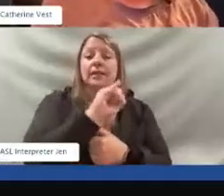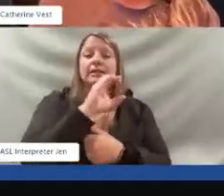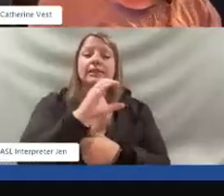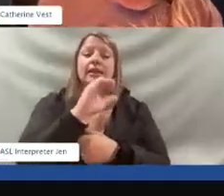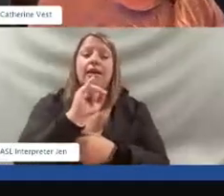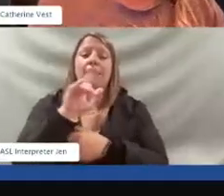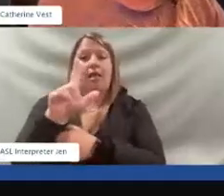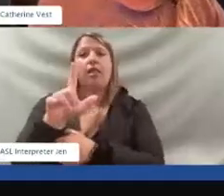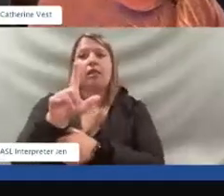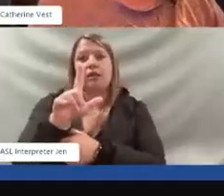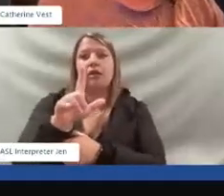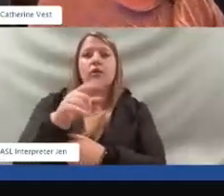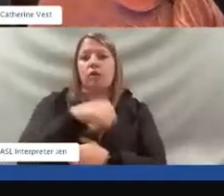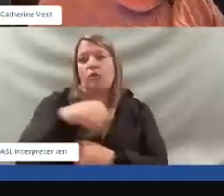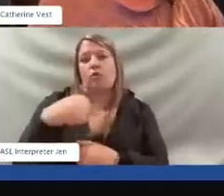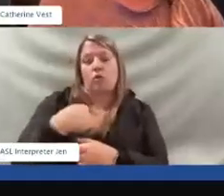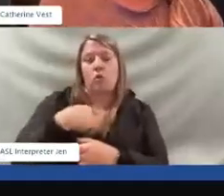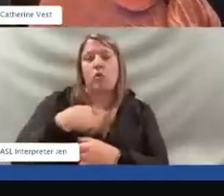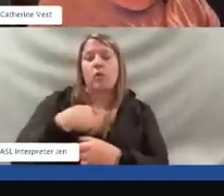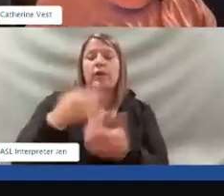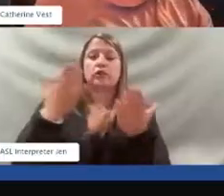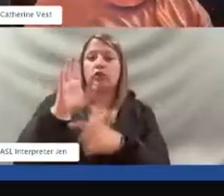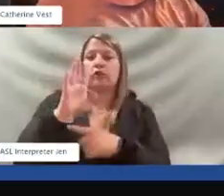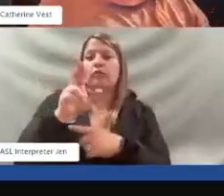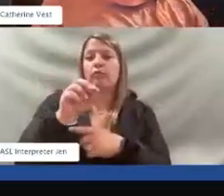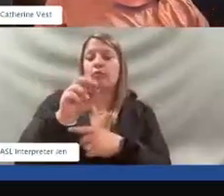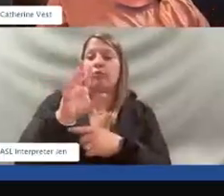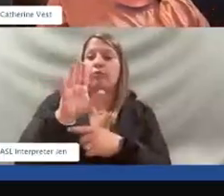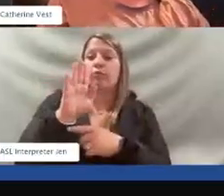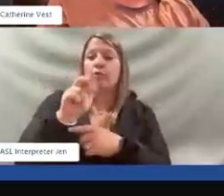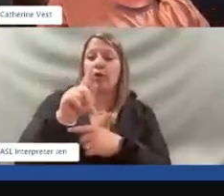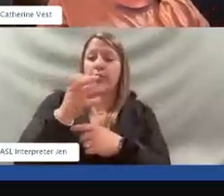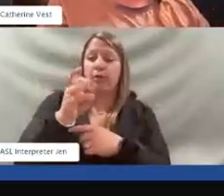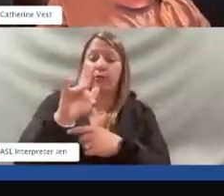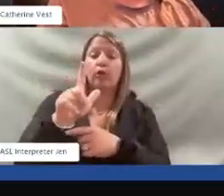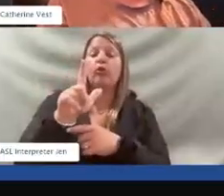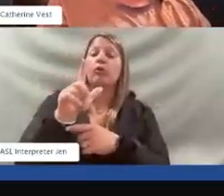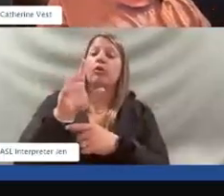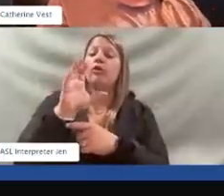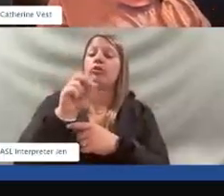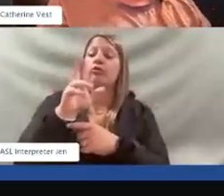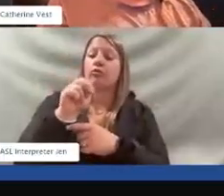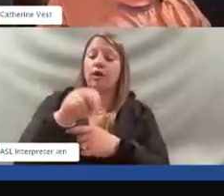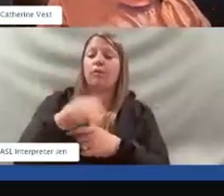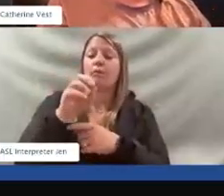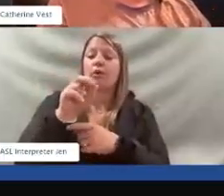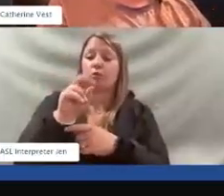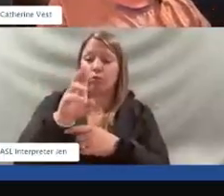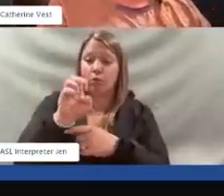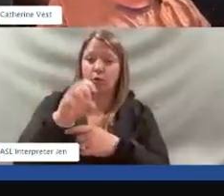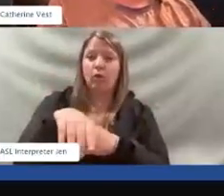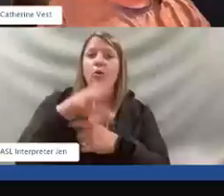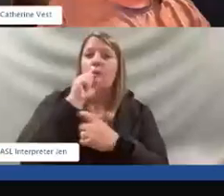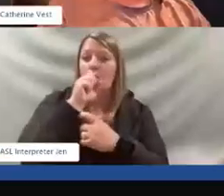SICL. We serve Bartholomew, Brown, Crawford, Jackson, Lawrence, Monroe, Orange,